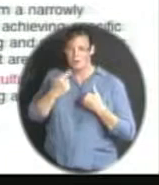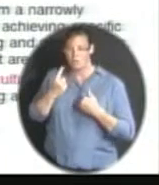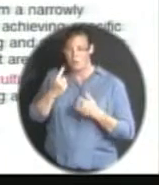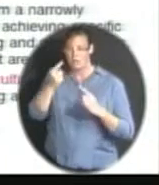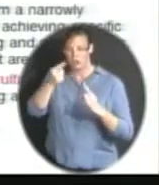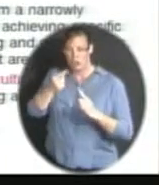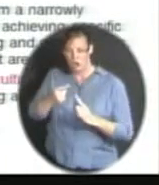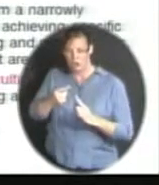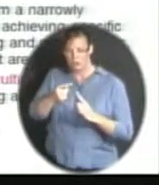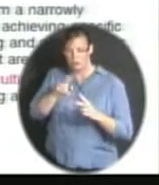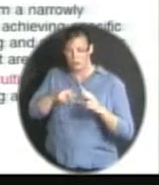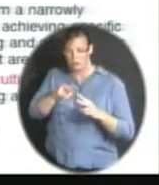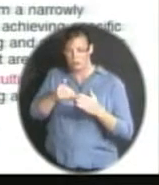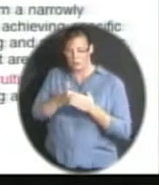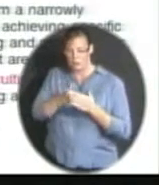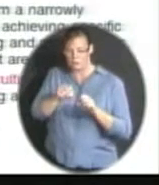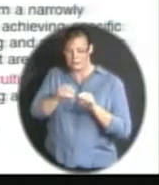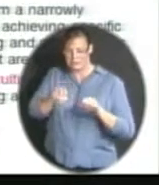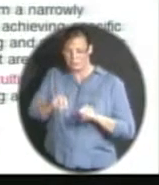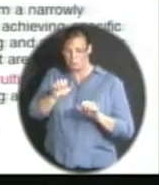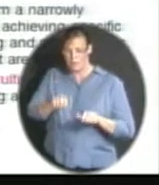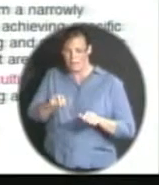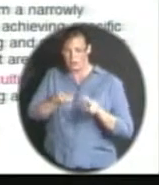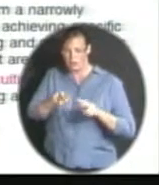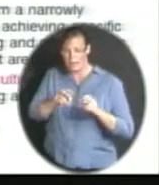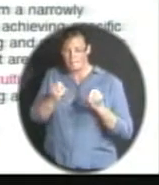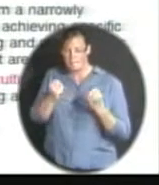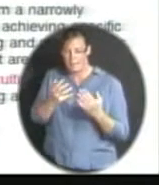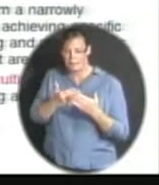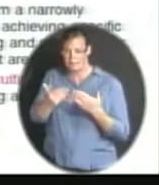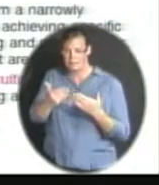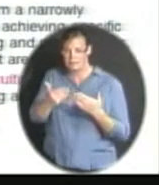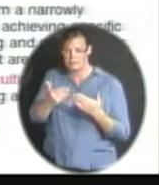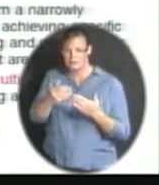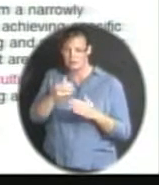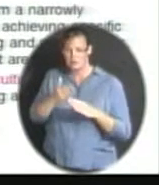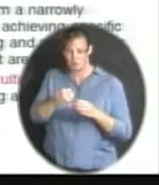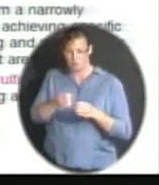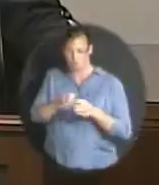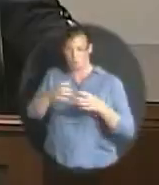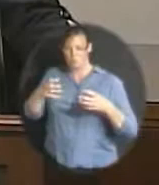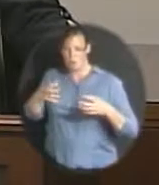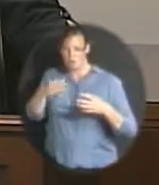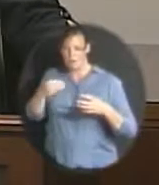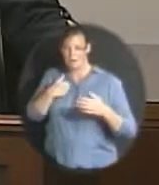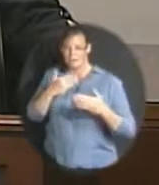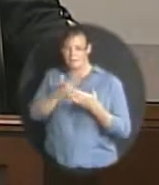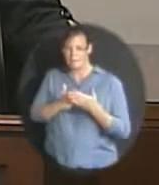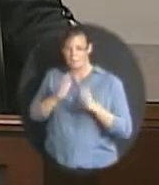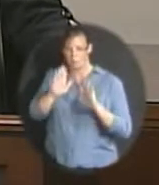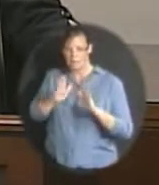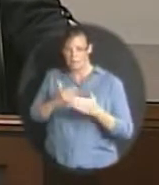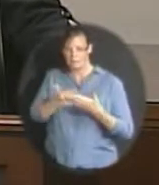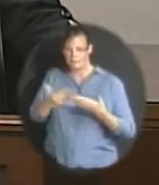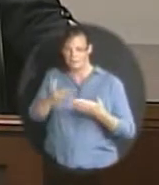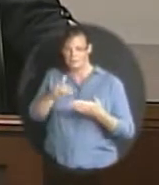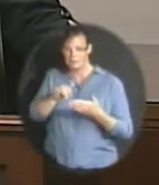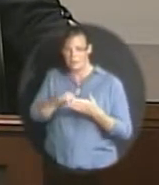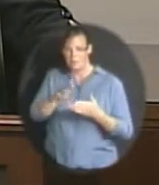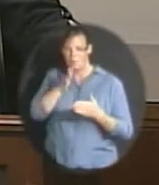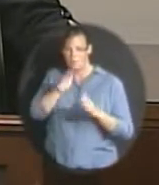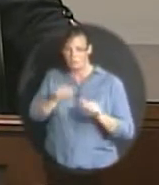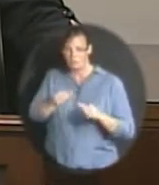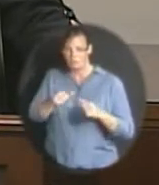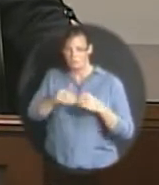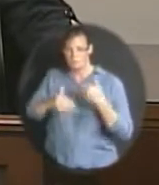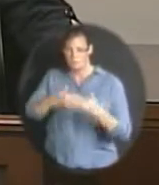at. And the new system will allow us to look at multiple measures. It'll allow us to look at growth. And so we have some great things that we'll be able